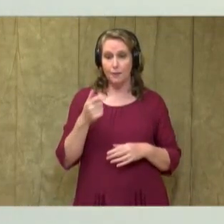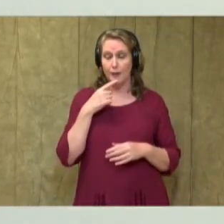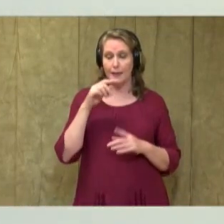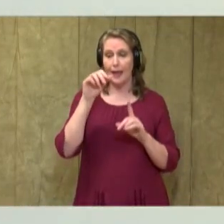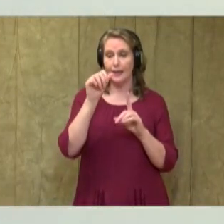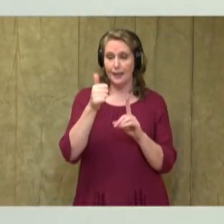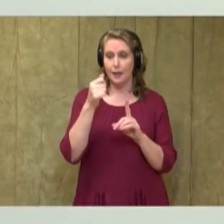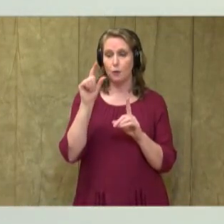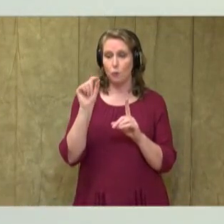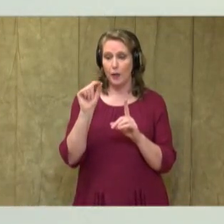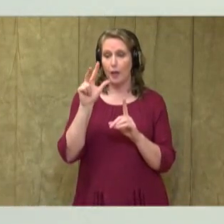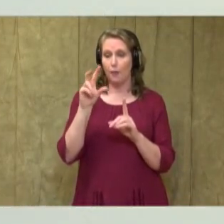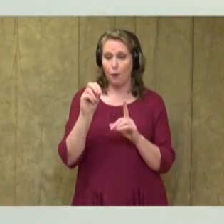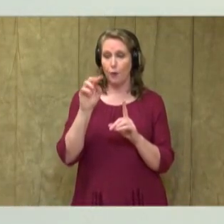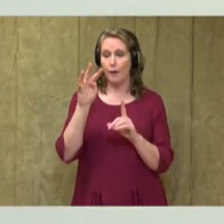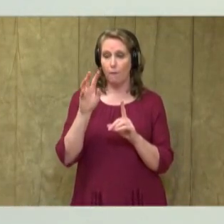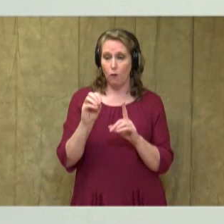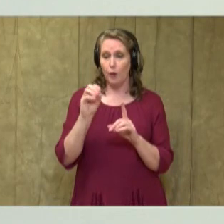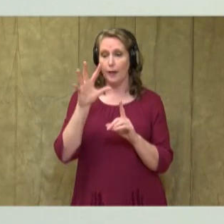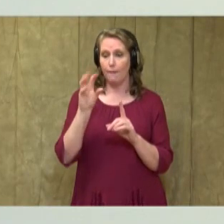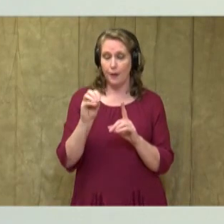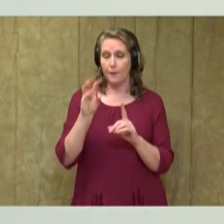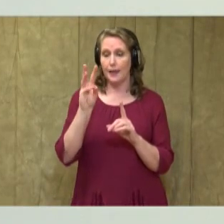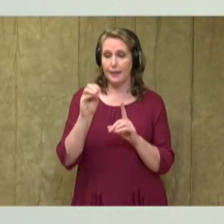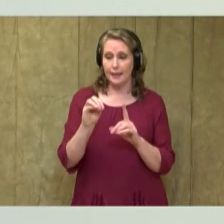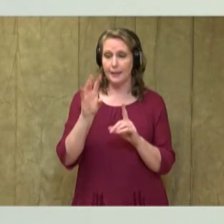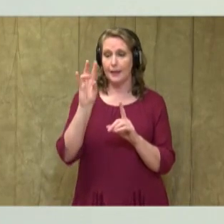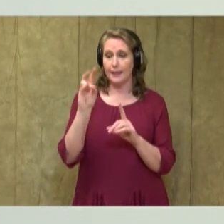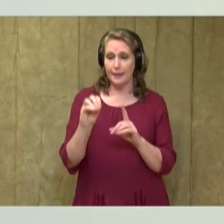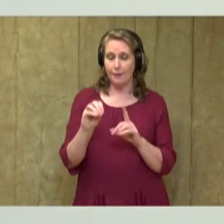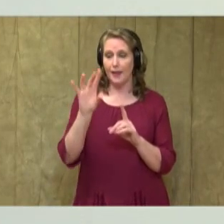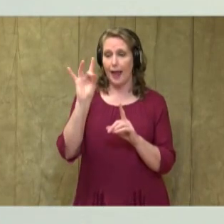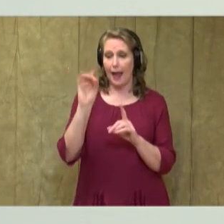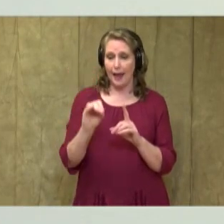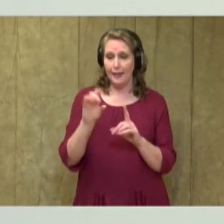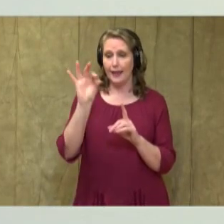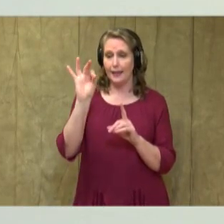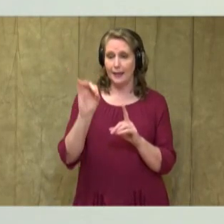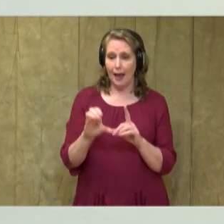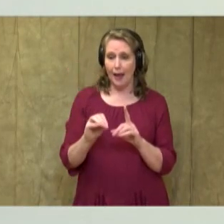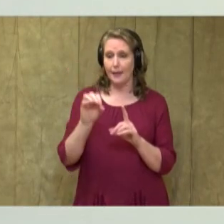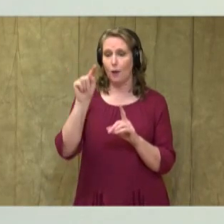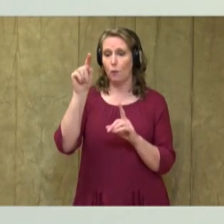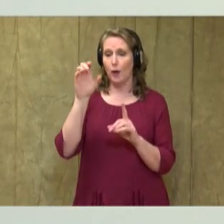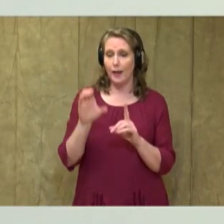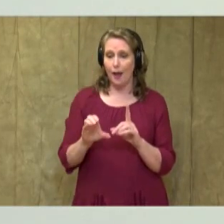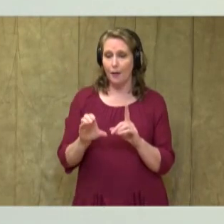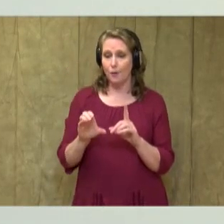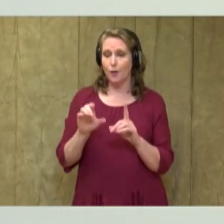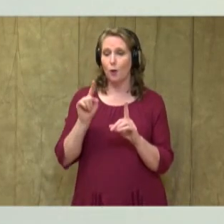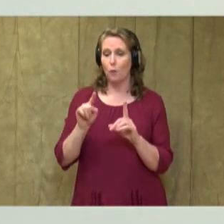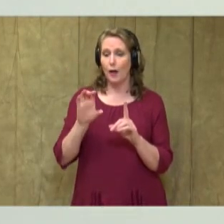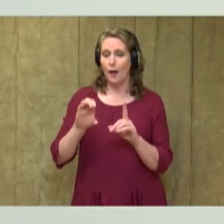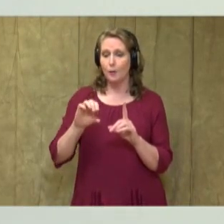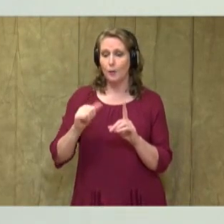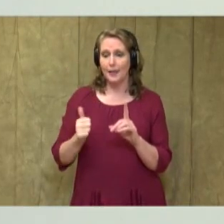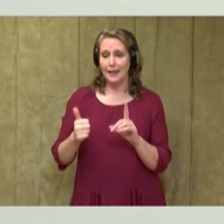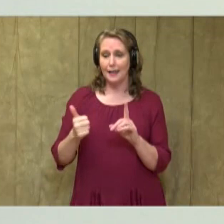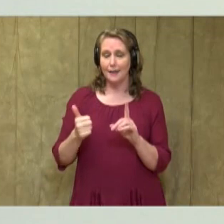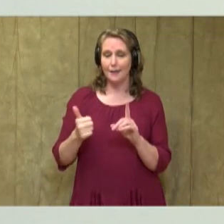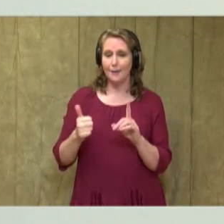say 10, 20, 30, 40, 50, 60, 70, 80, 90, 100,